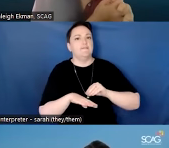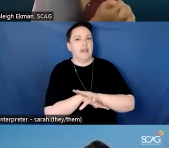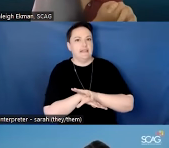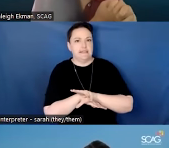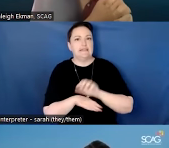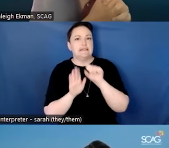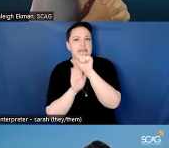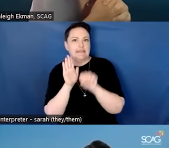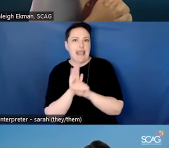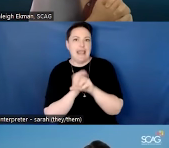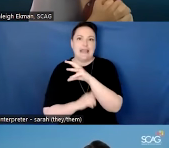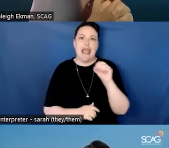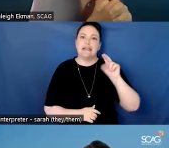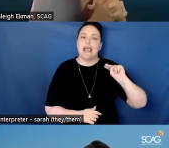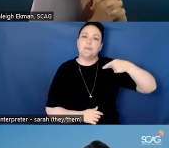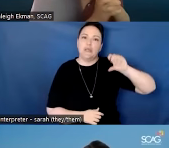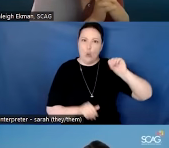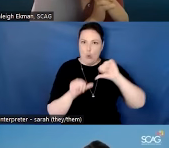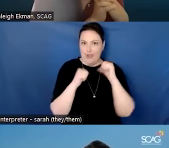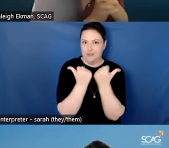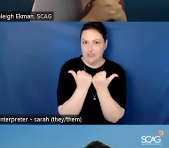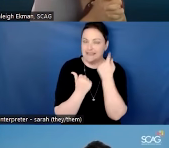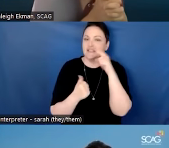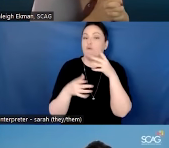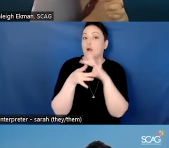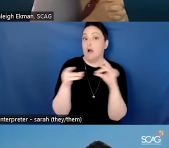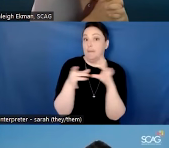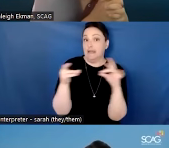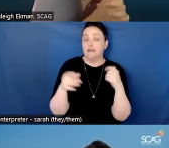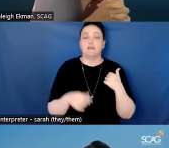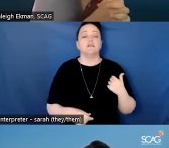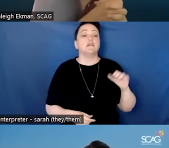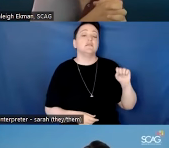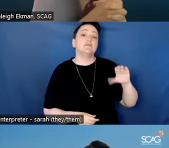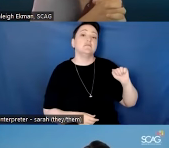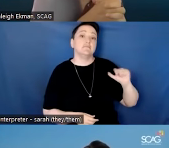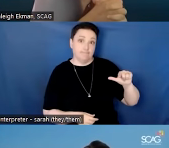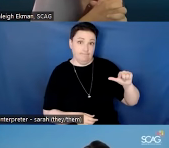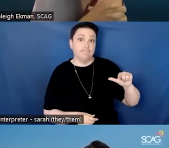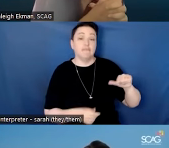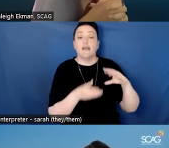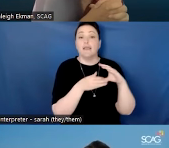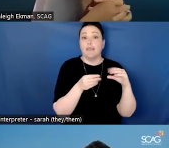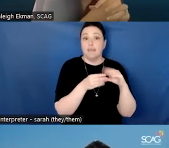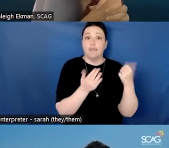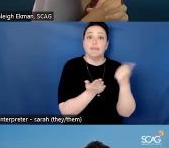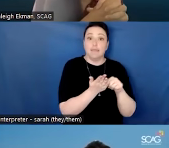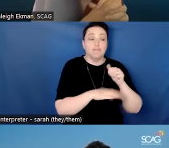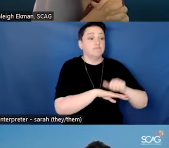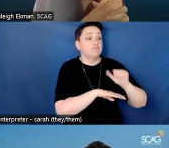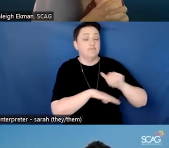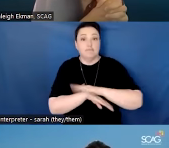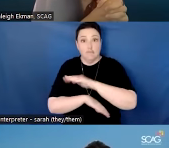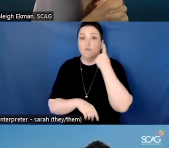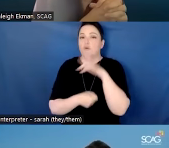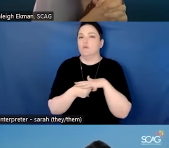for review and comment. SCAG provides resources via comment letters to projects that are considered regionally significant per